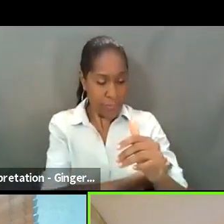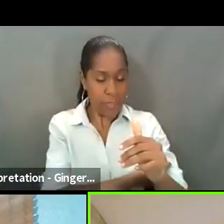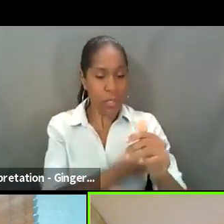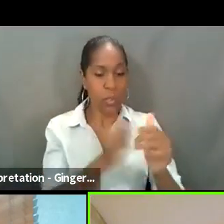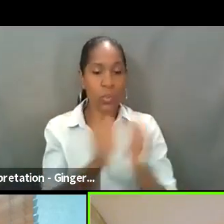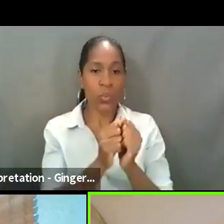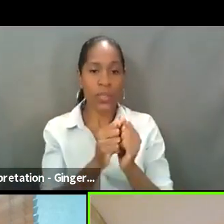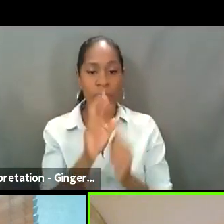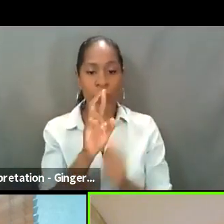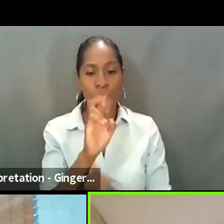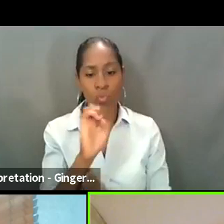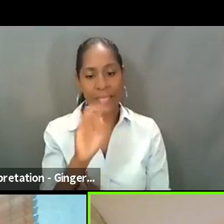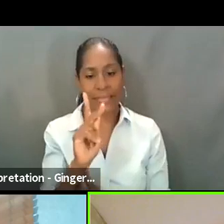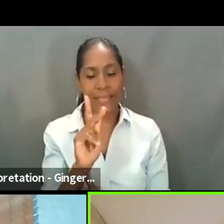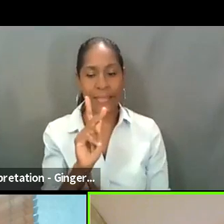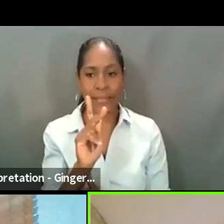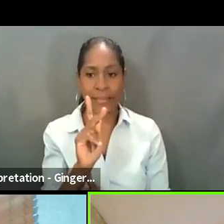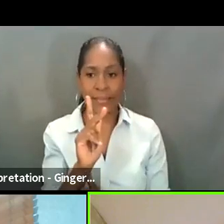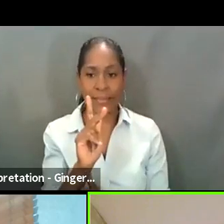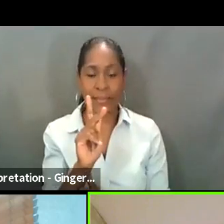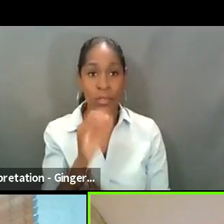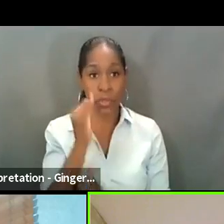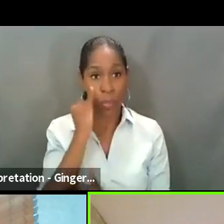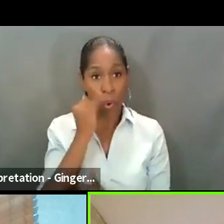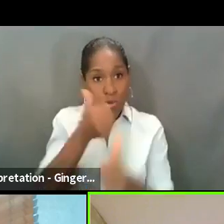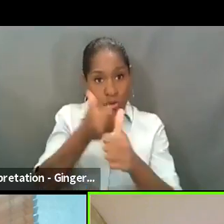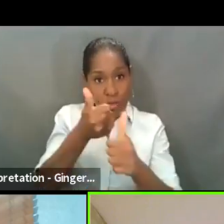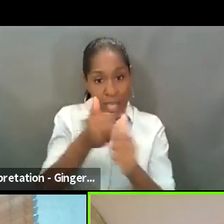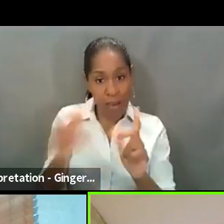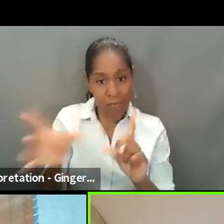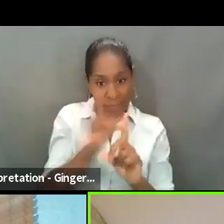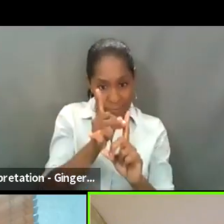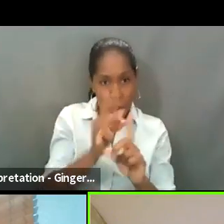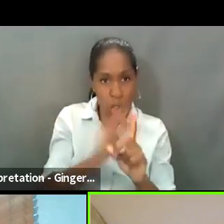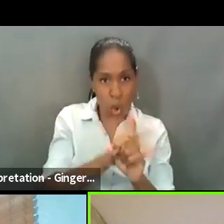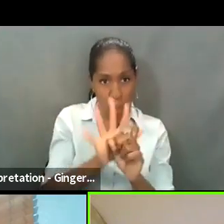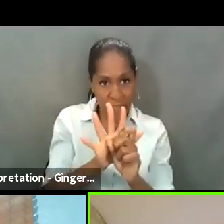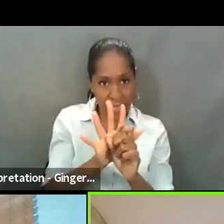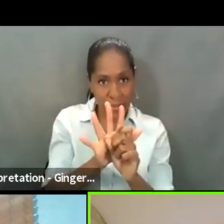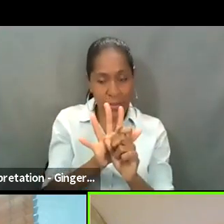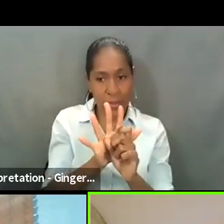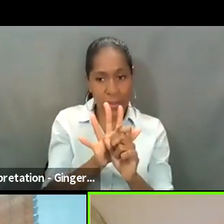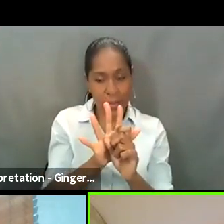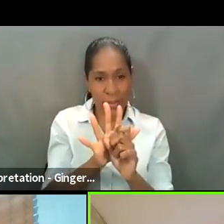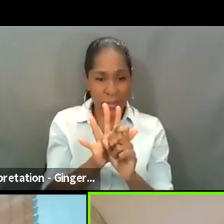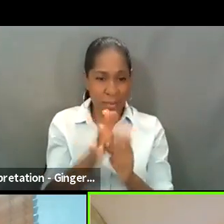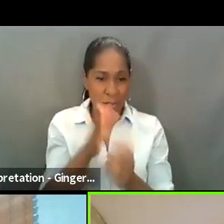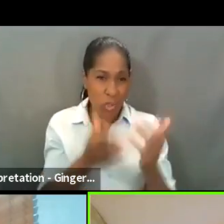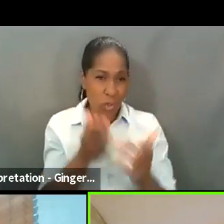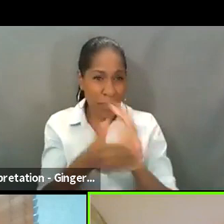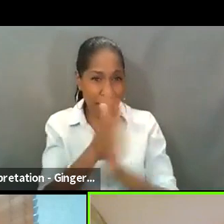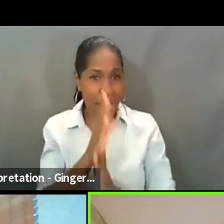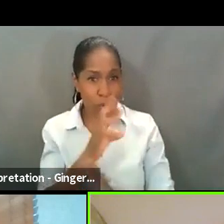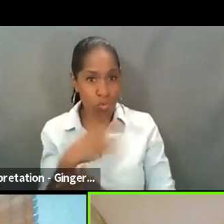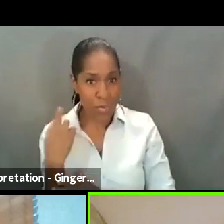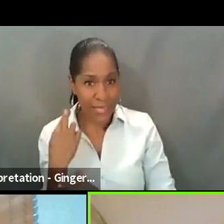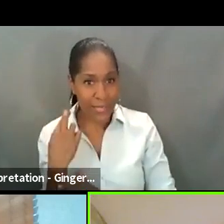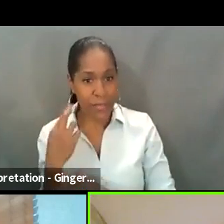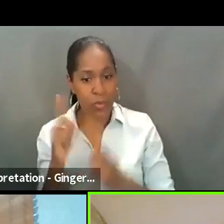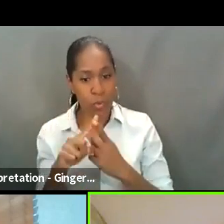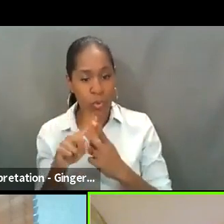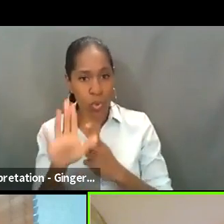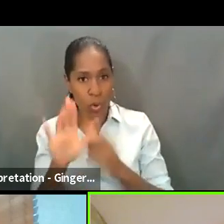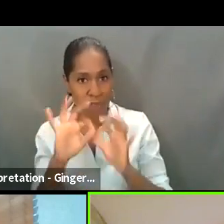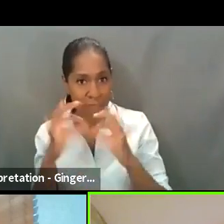if you were infected with COVID, and then what your risk to others, like family members or loved ones,